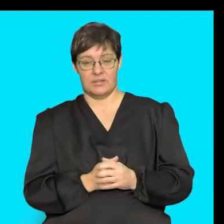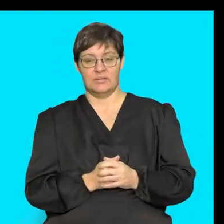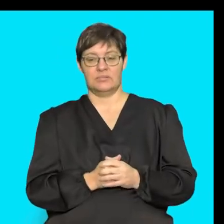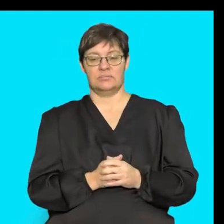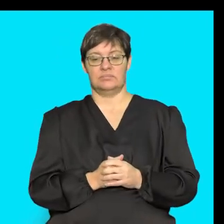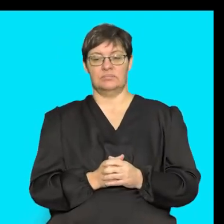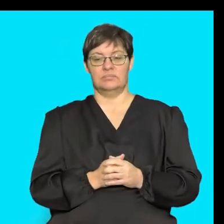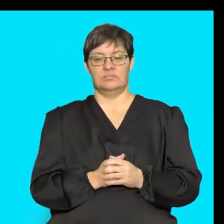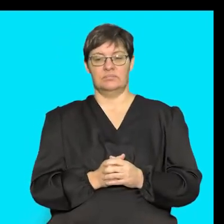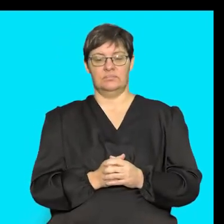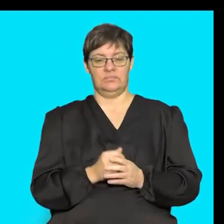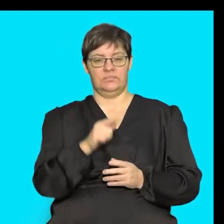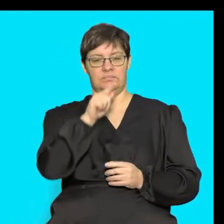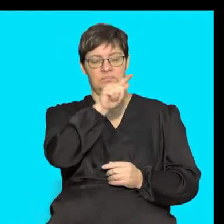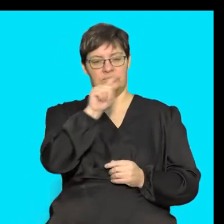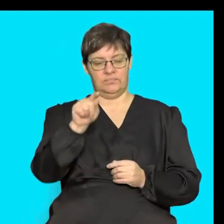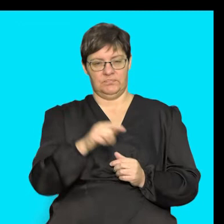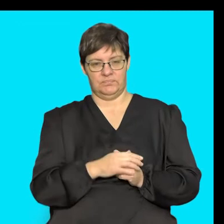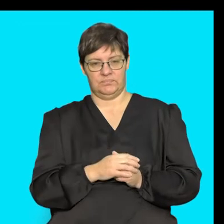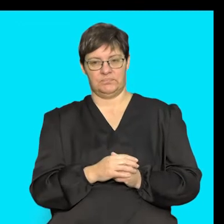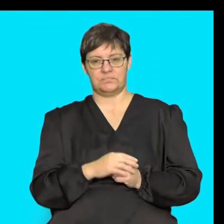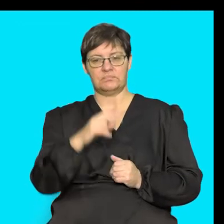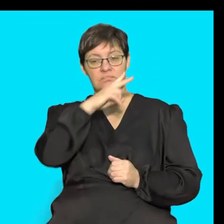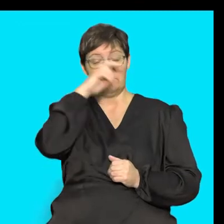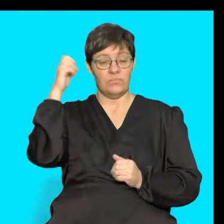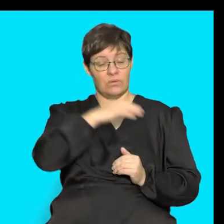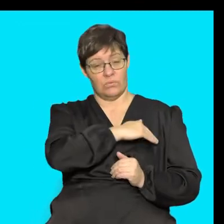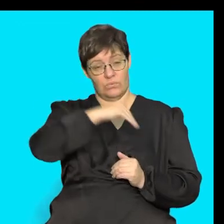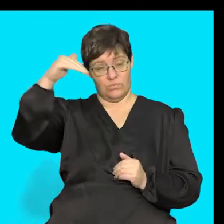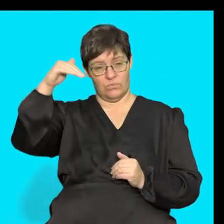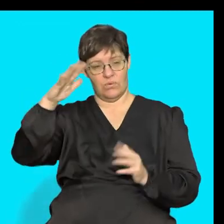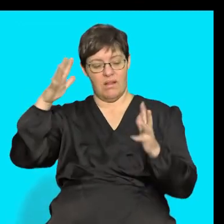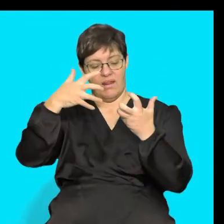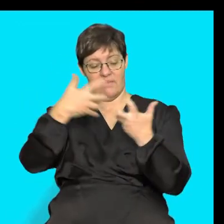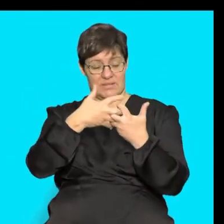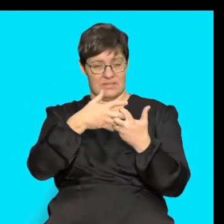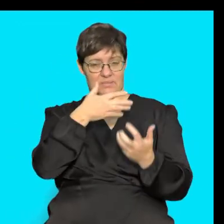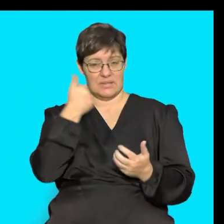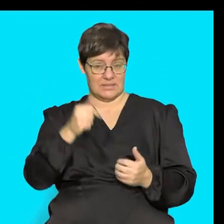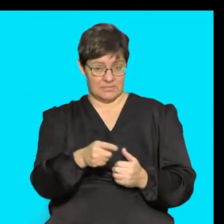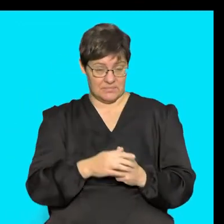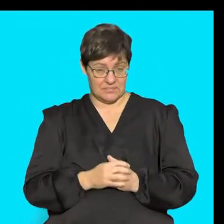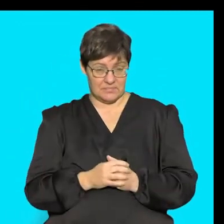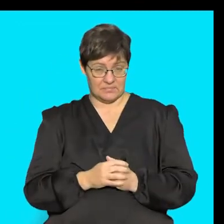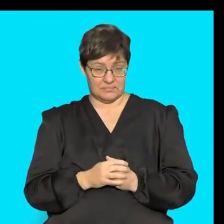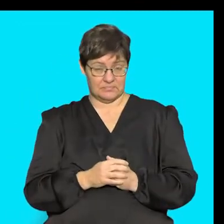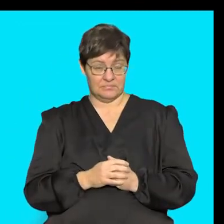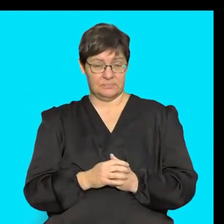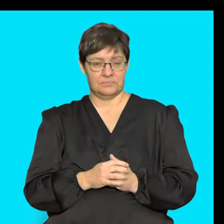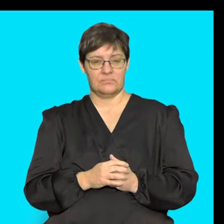we can see that. We have our points, and the blue is our least square line or the line of